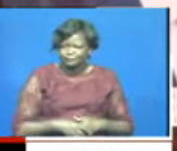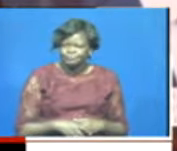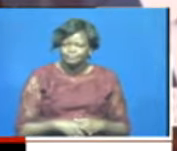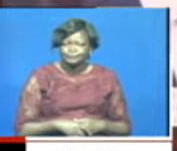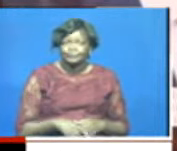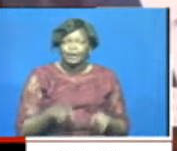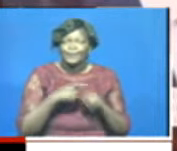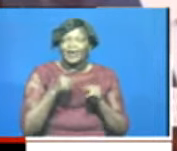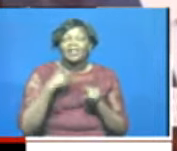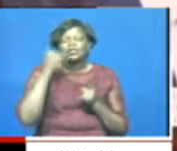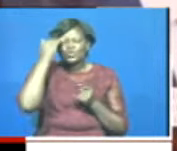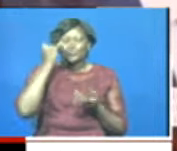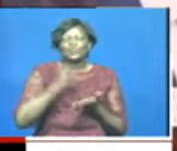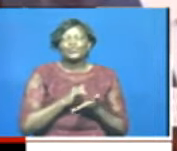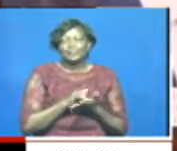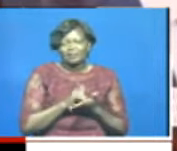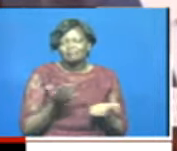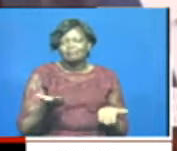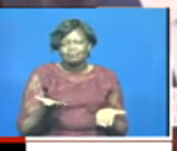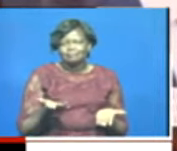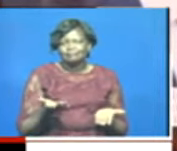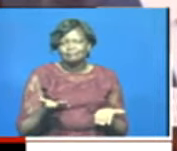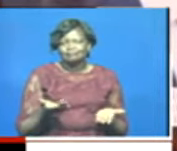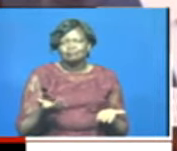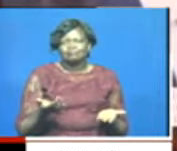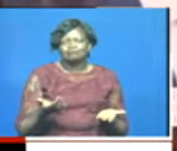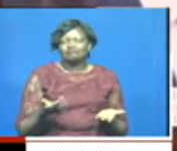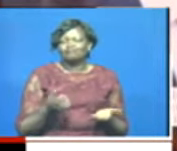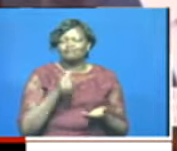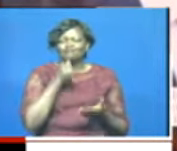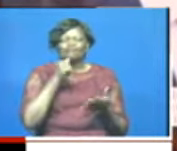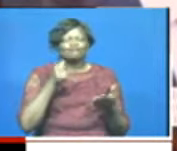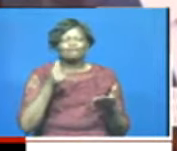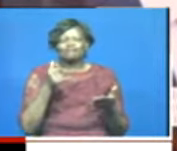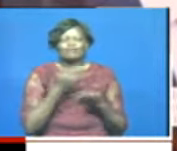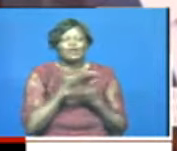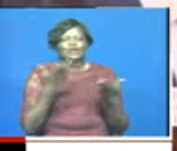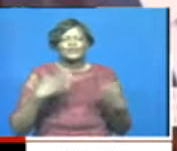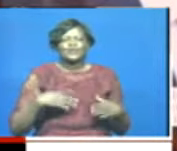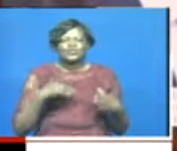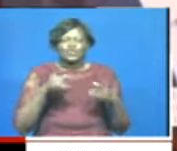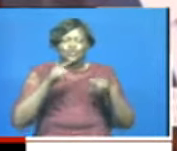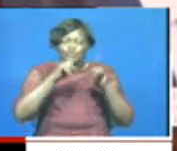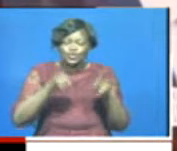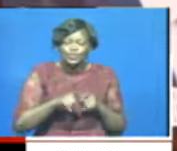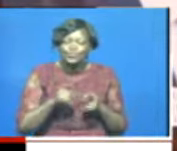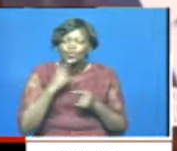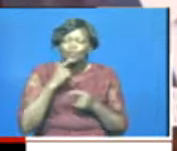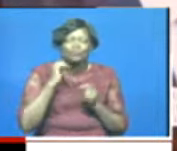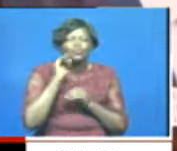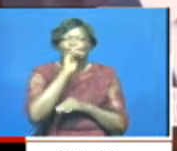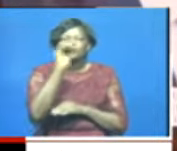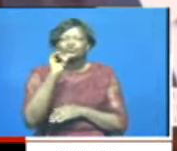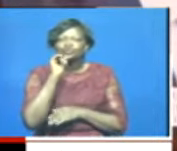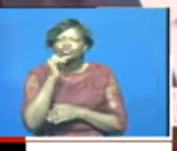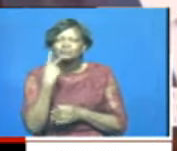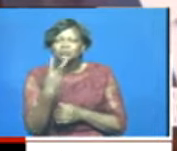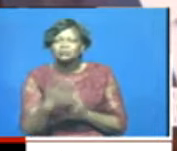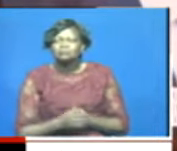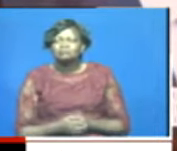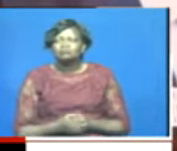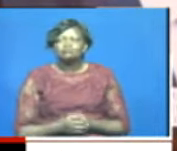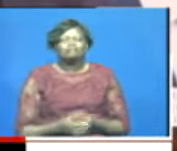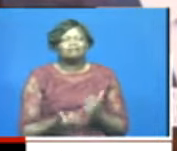Lakini najua, there is not a single person in this room who I would ask who has not come across a